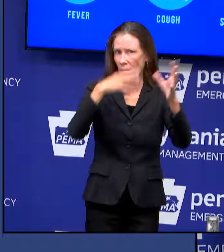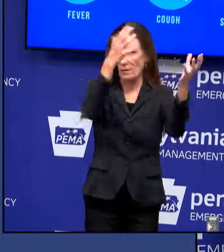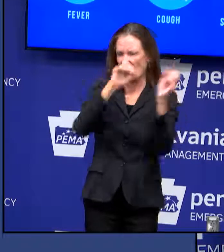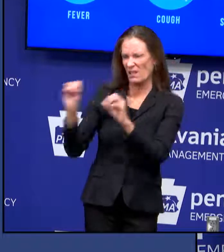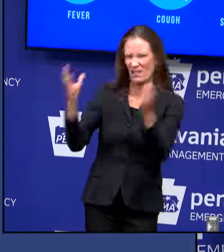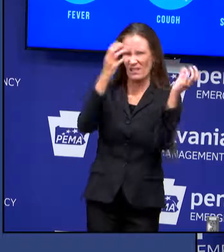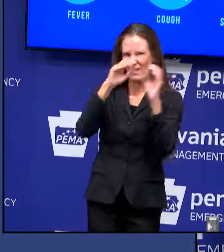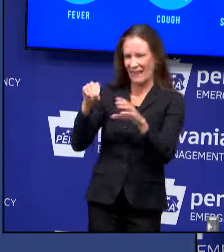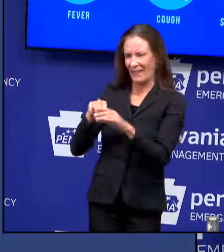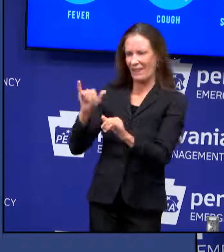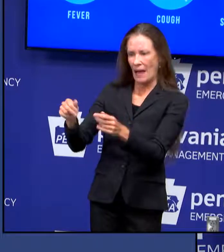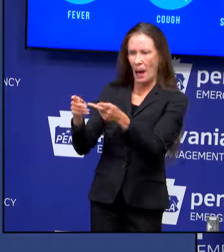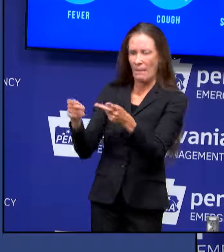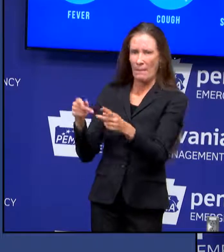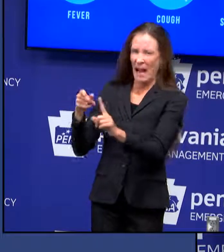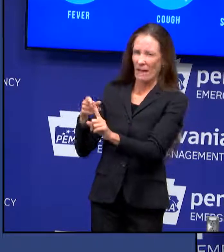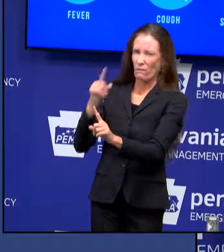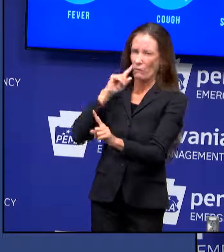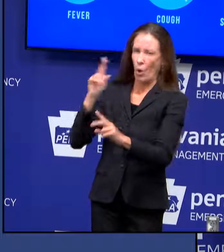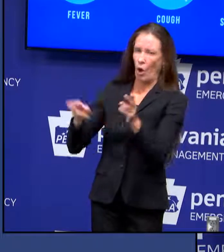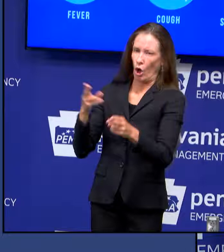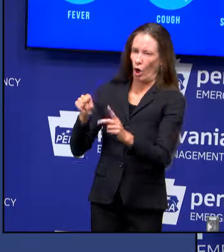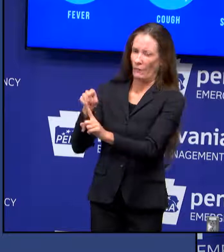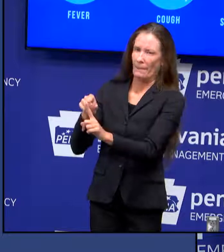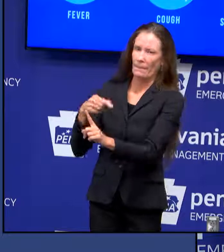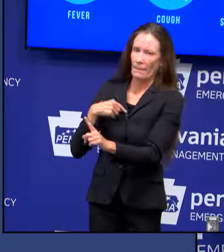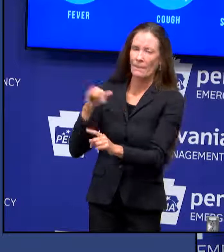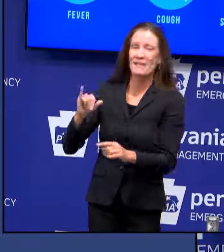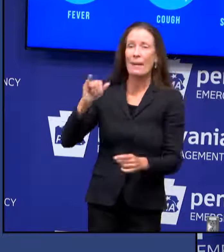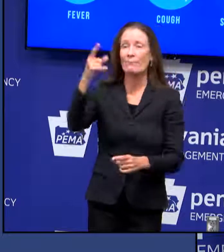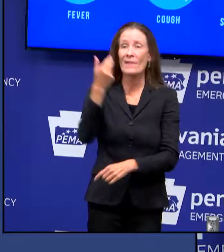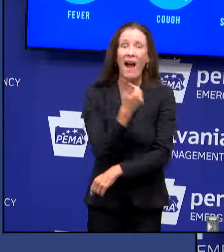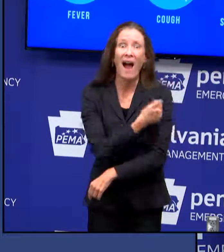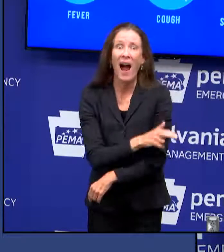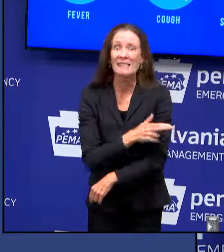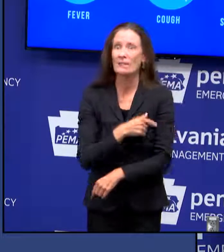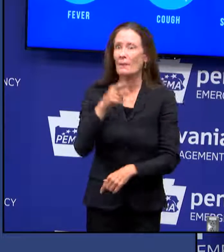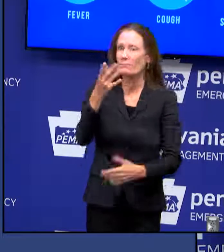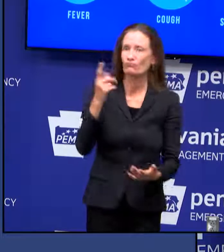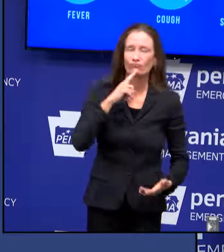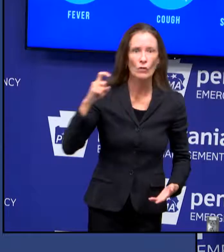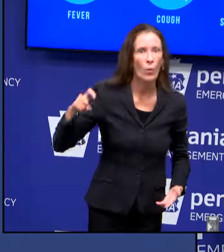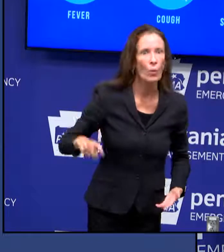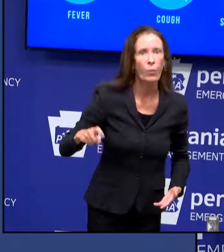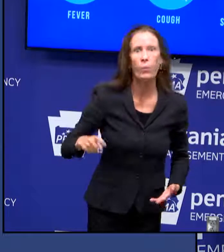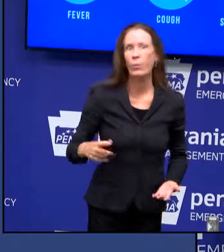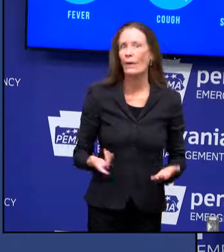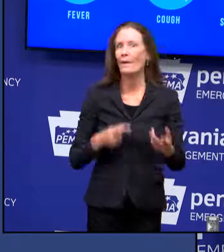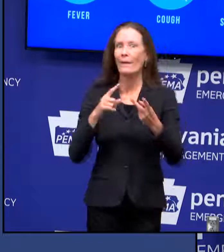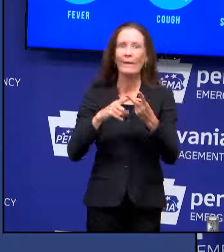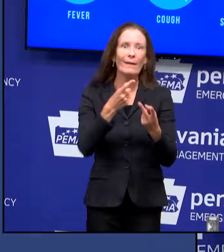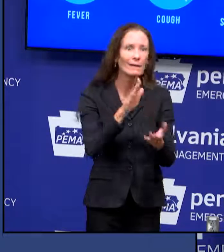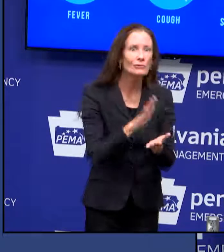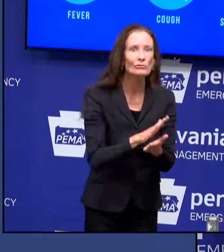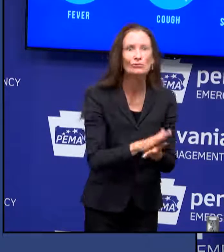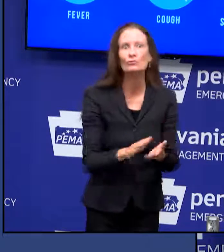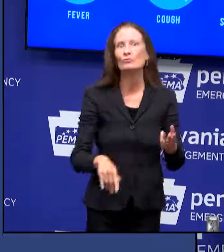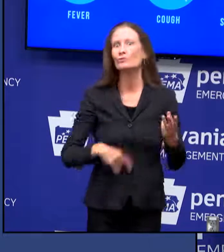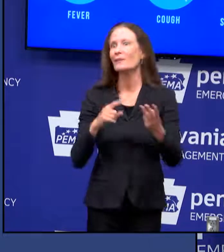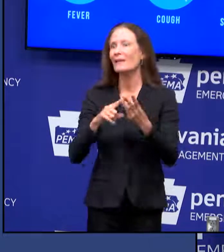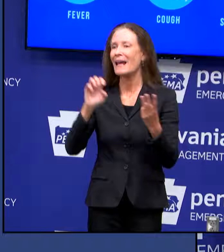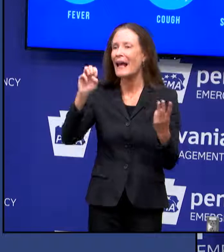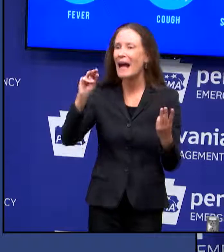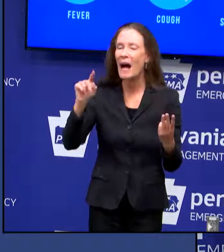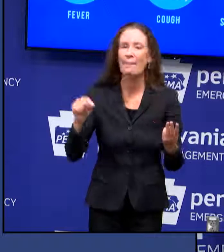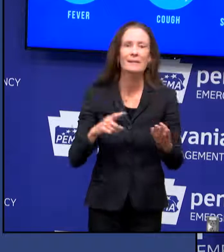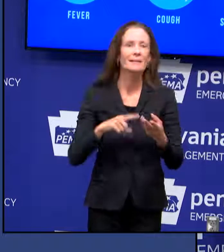If a hospital needs extra testing, if we have, for instance, first responders who might need rapid testing. So we prioritize testing